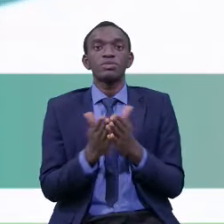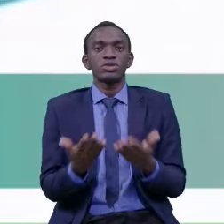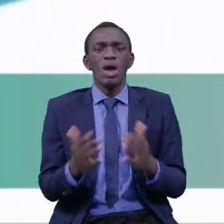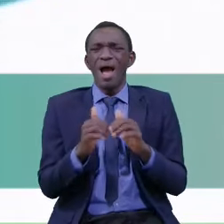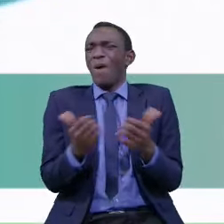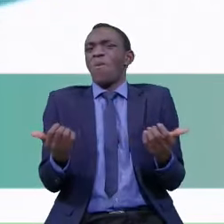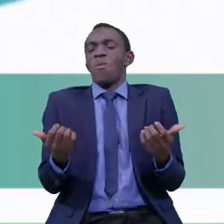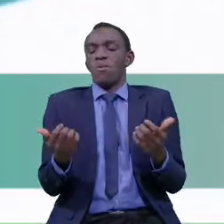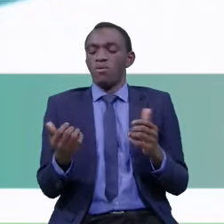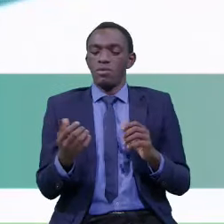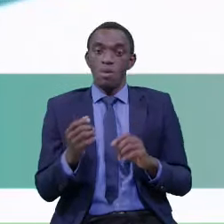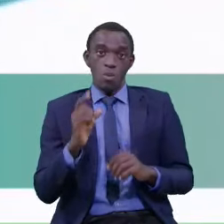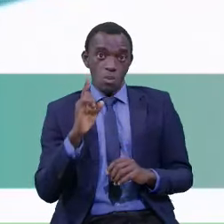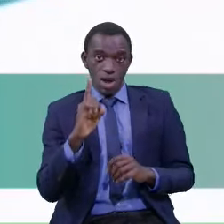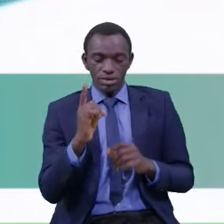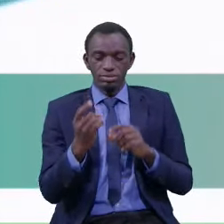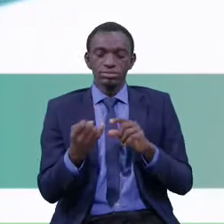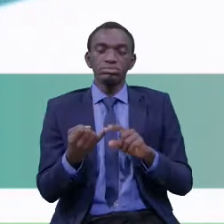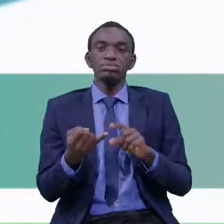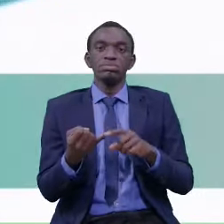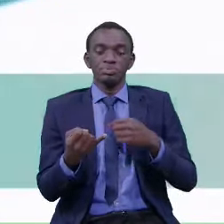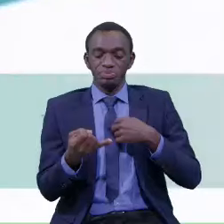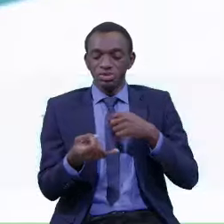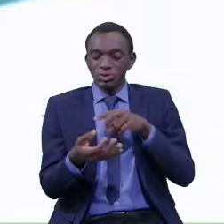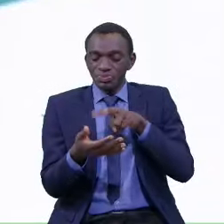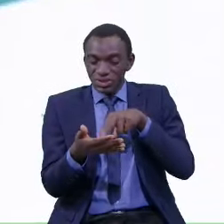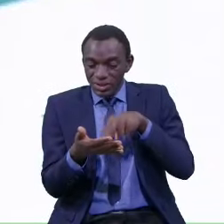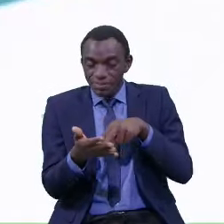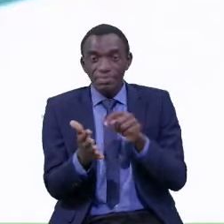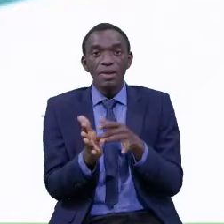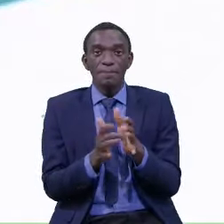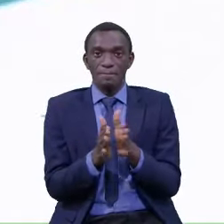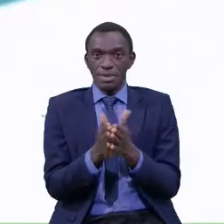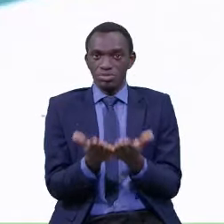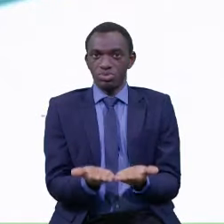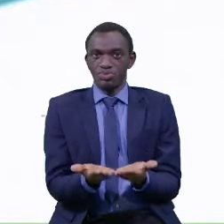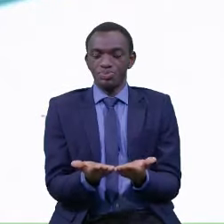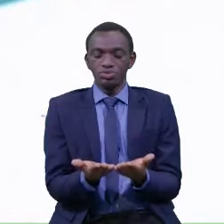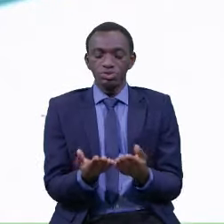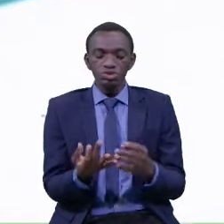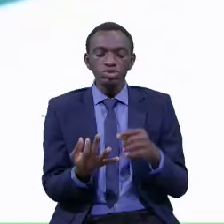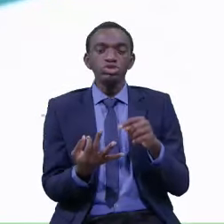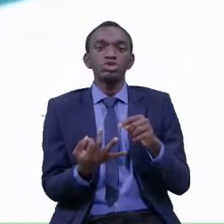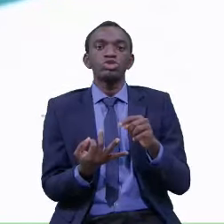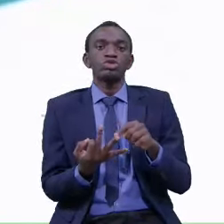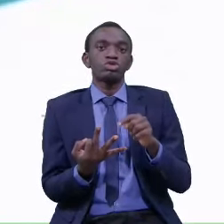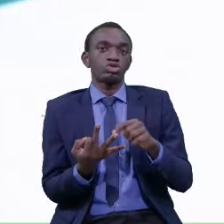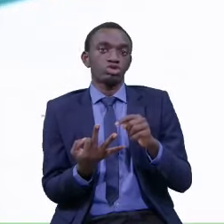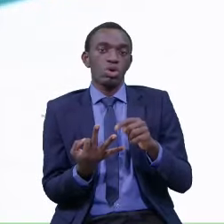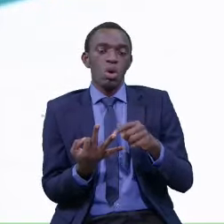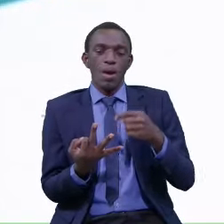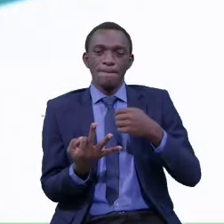I read. I read that scripture. Two, I